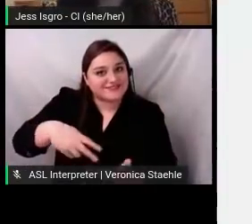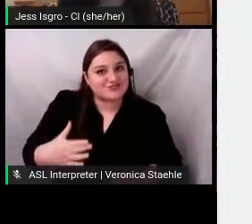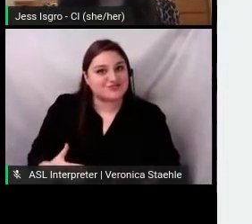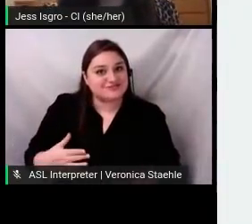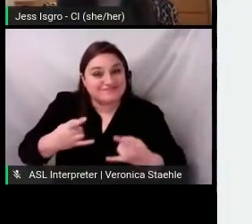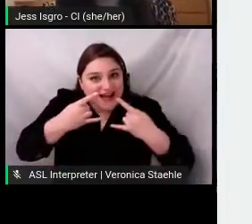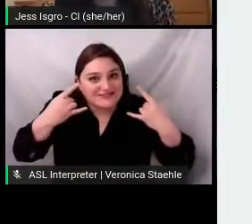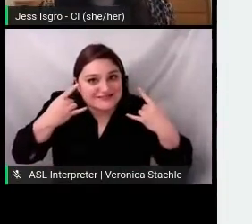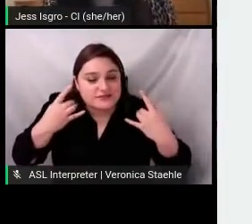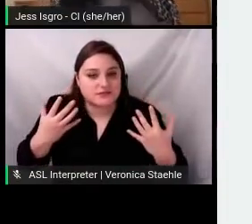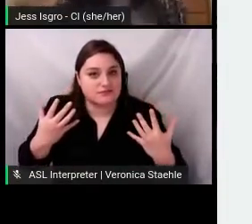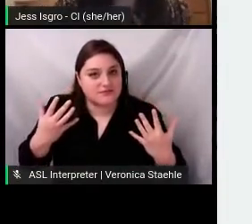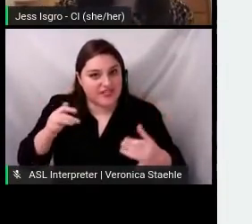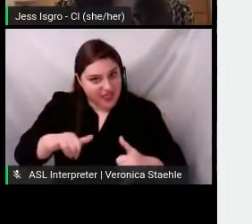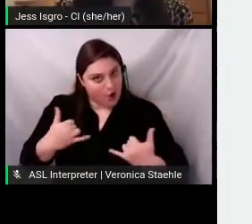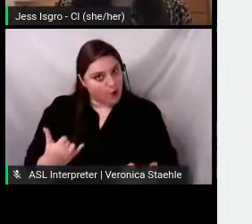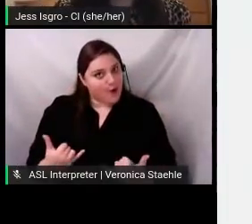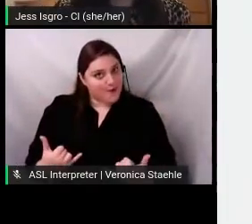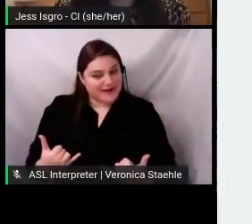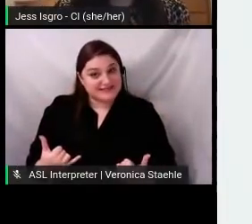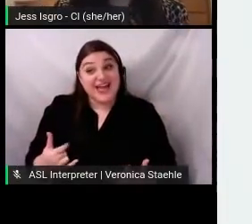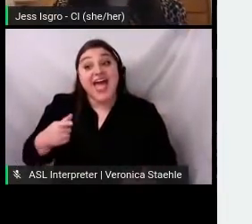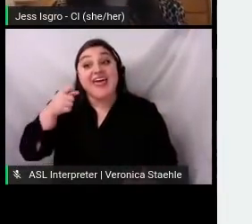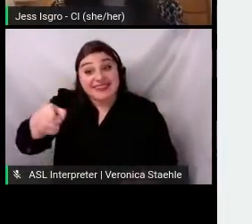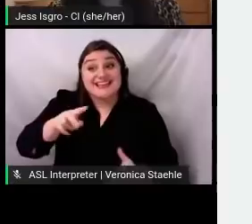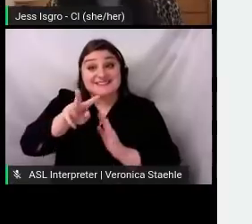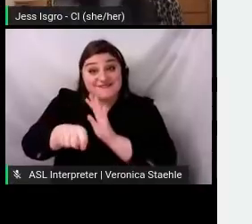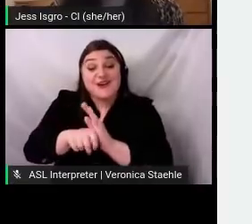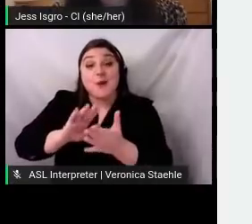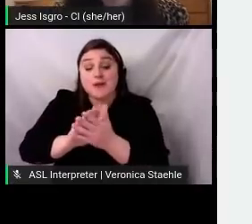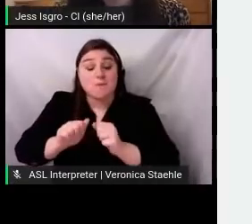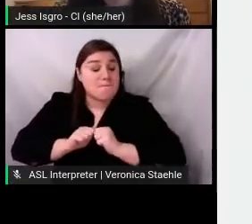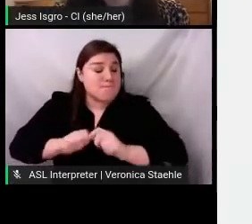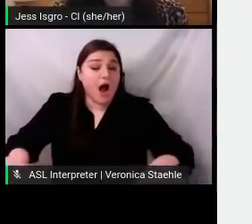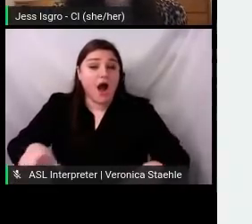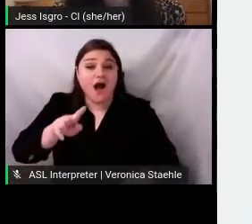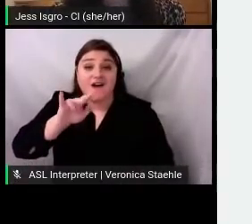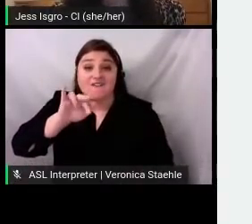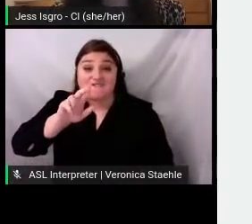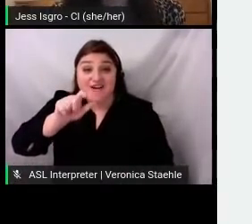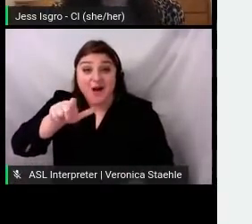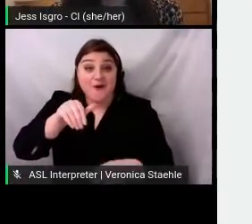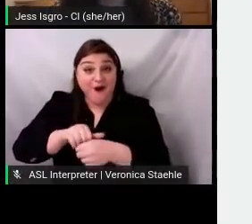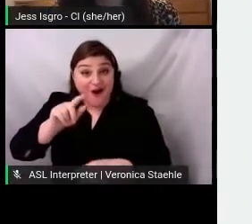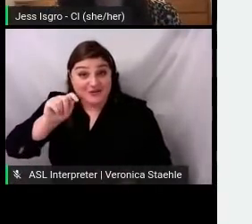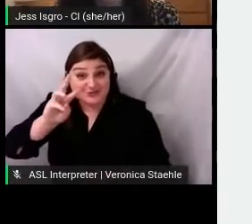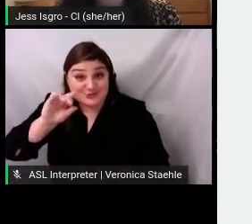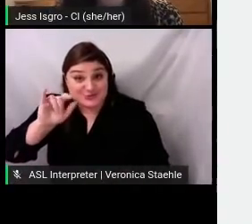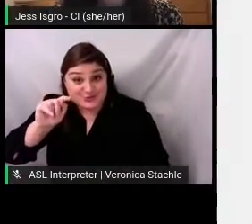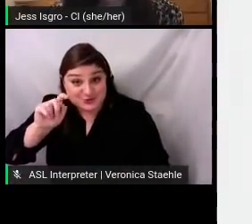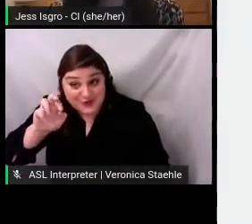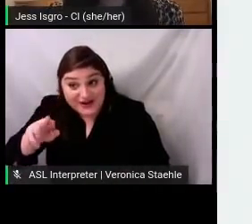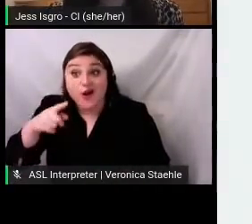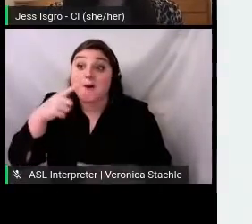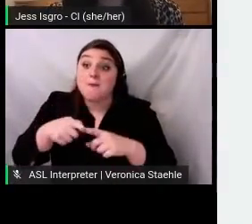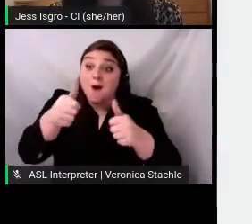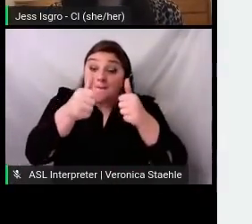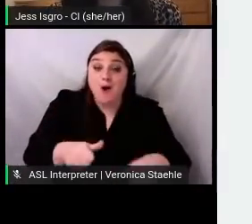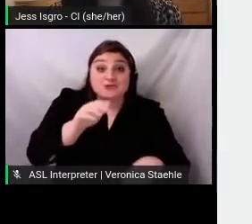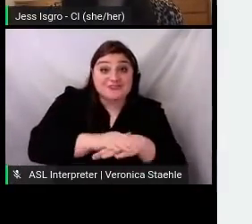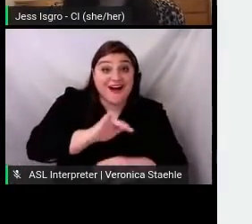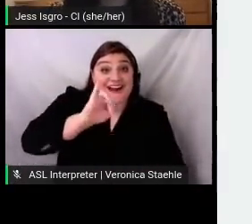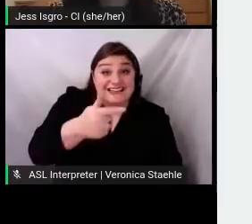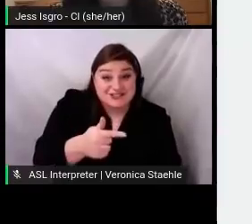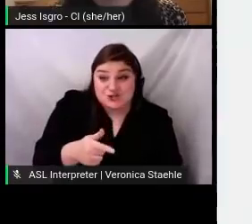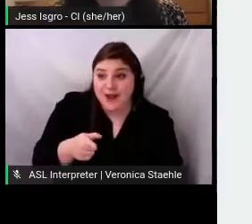was posted previously and then actually went viral on Twitter. So they posted it to Instagram and the response was pretty immediate. It drove